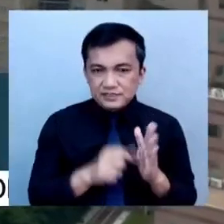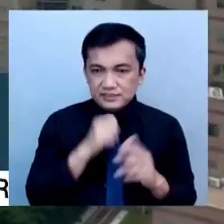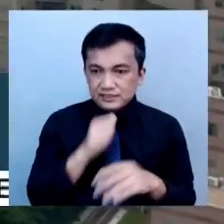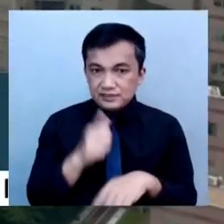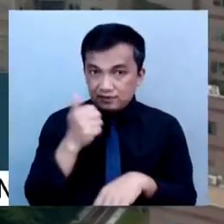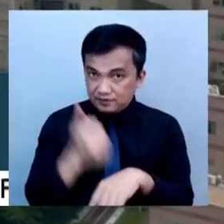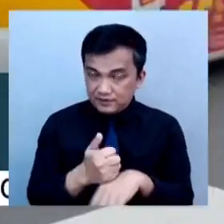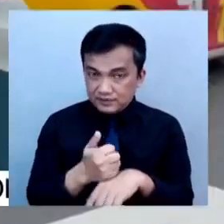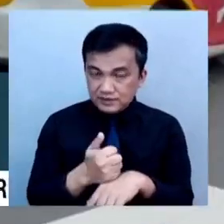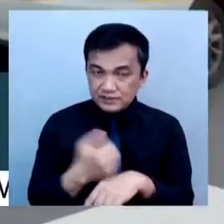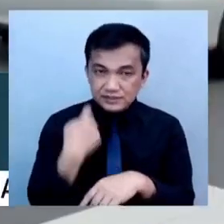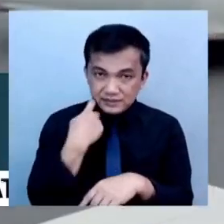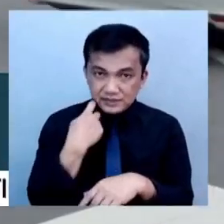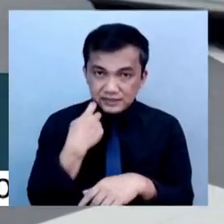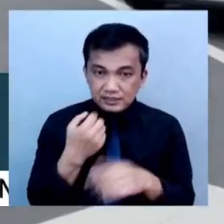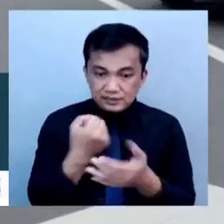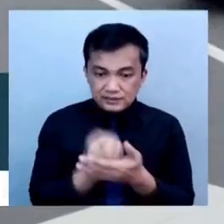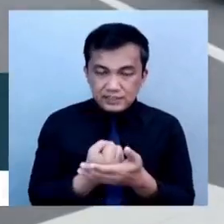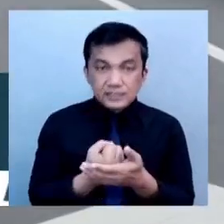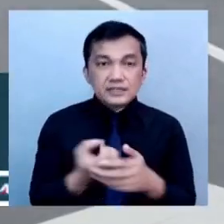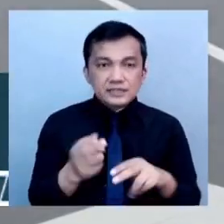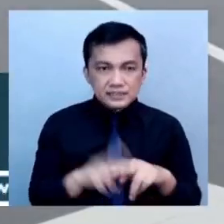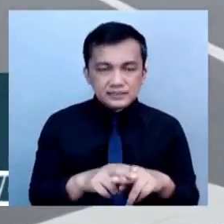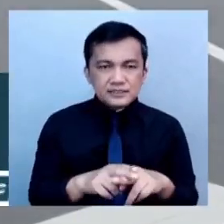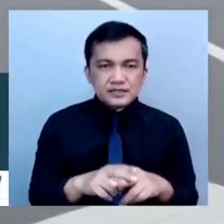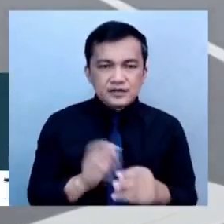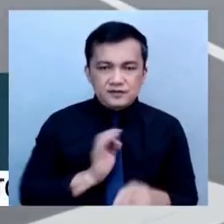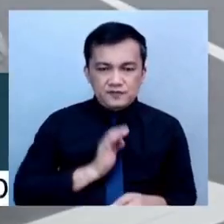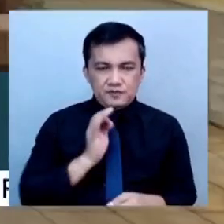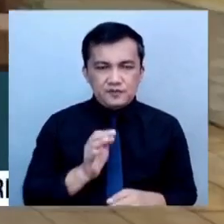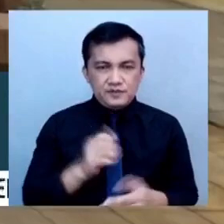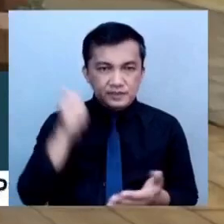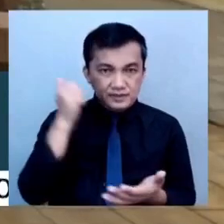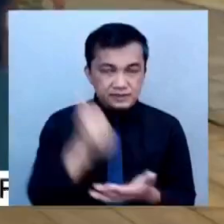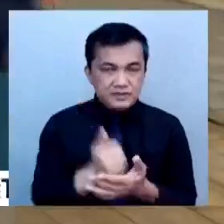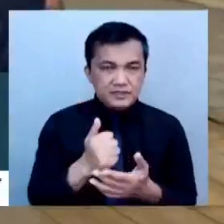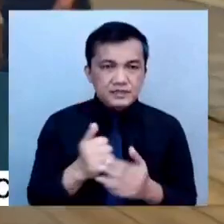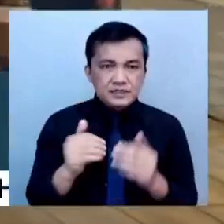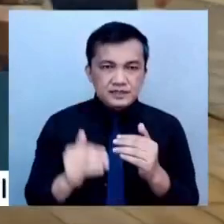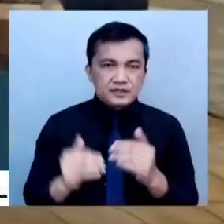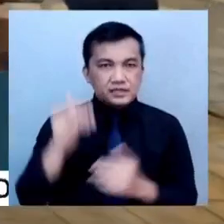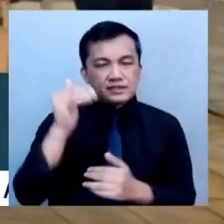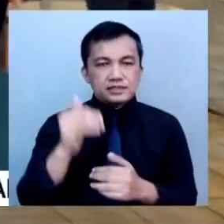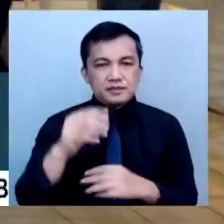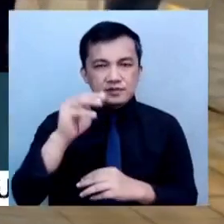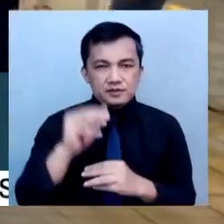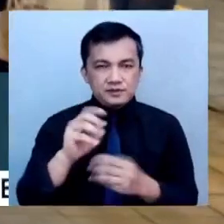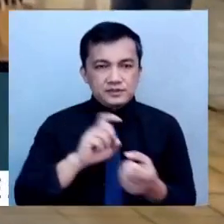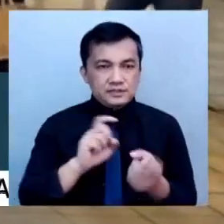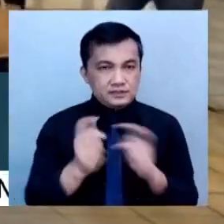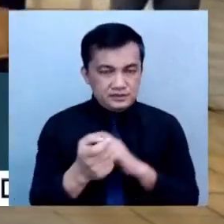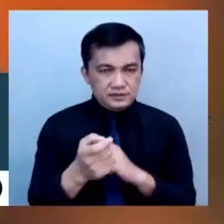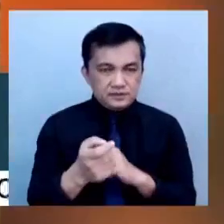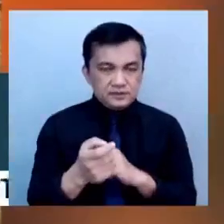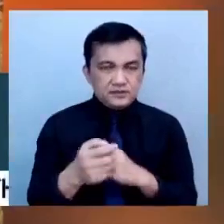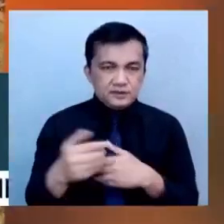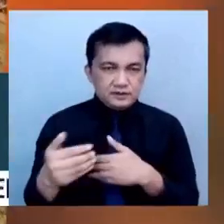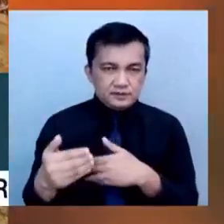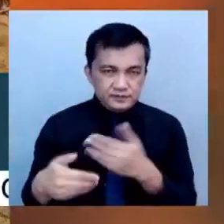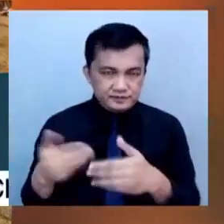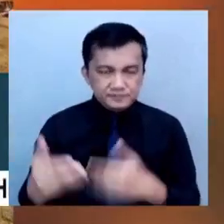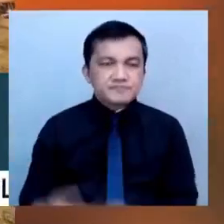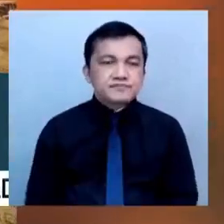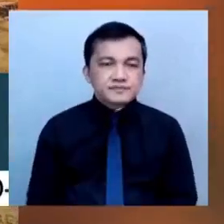recent wage increase, but also formalizes and enhances minimum wage adjustment procedures. For